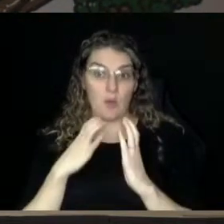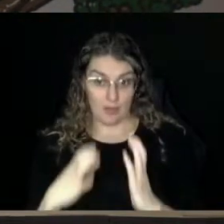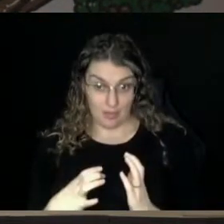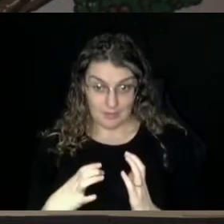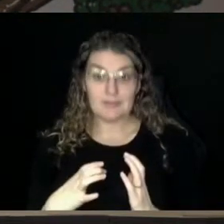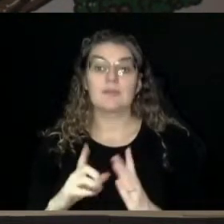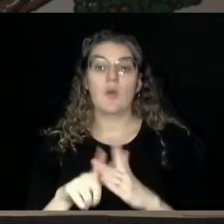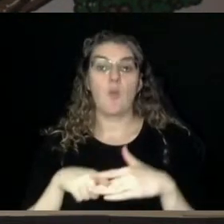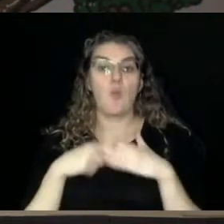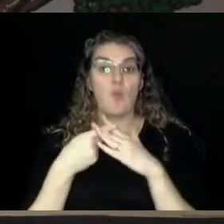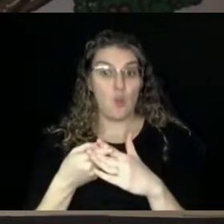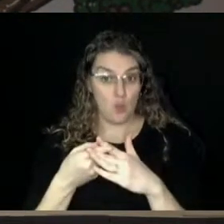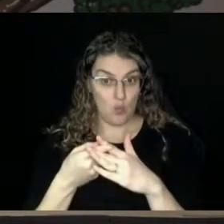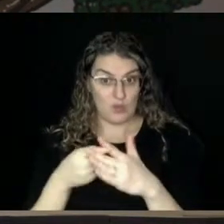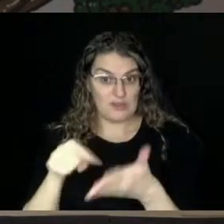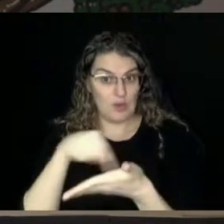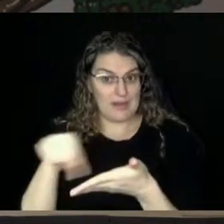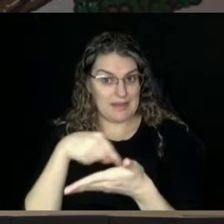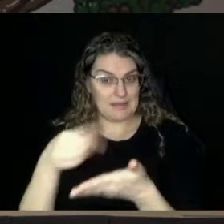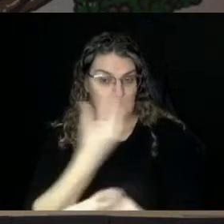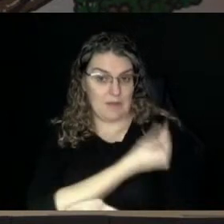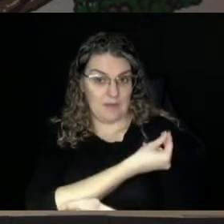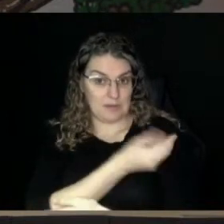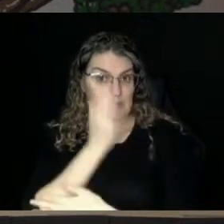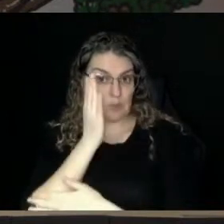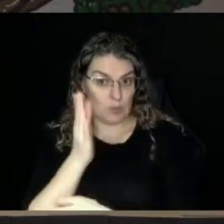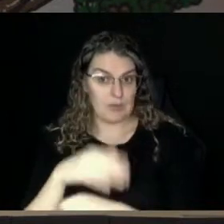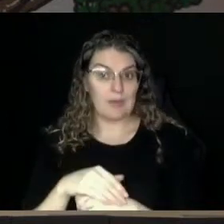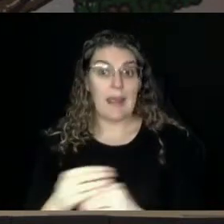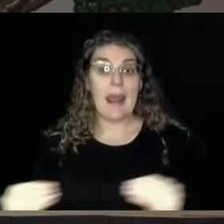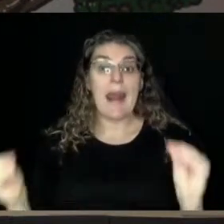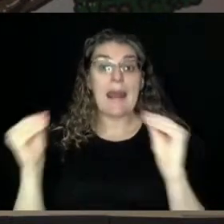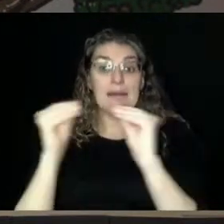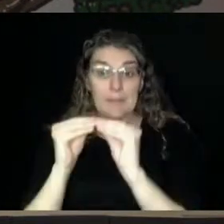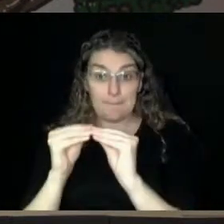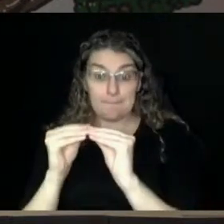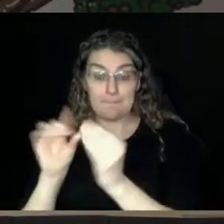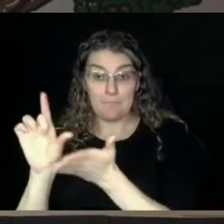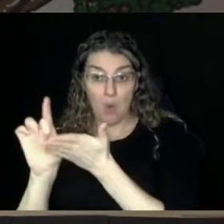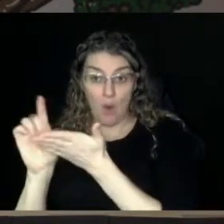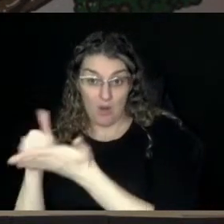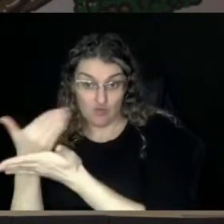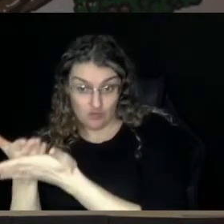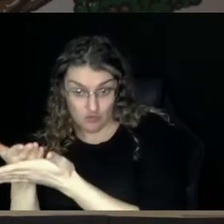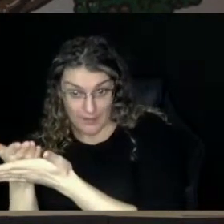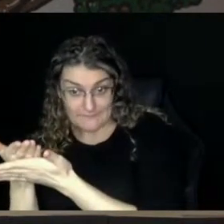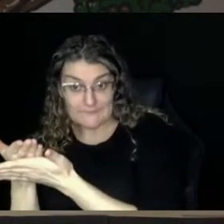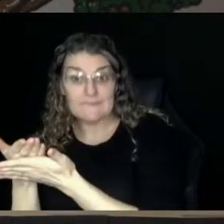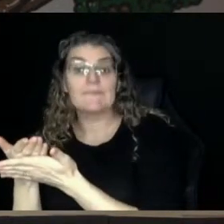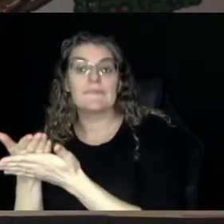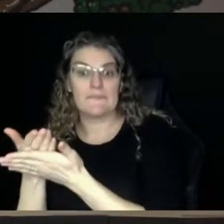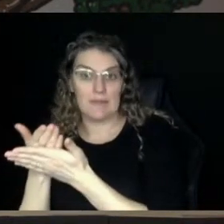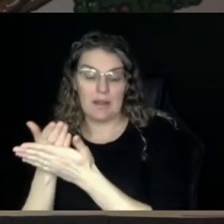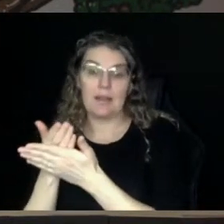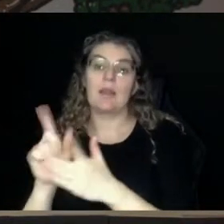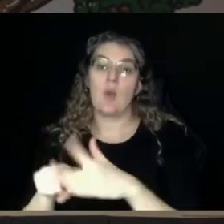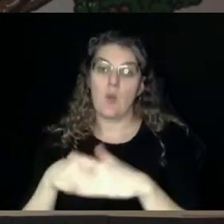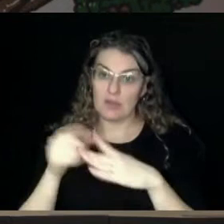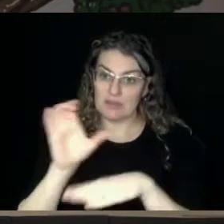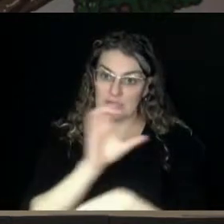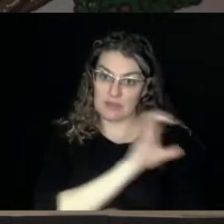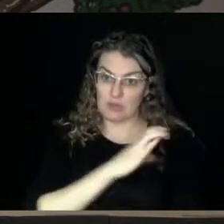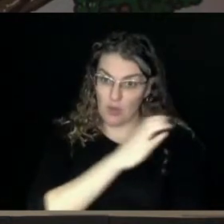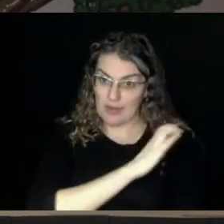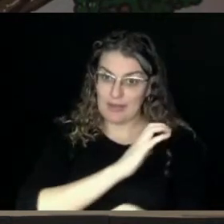their vaccinations as well this week. And as more vaccine is confirmed to arrive on PEI, we'll add more clinic appointments to